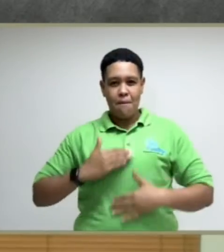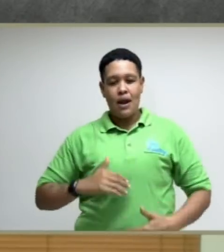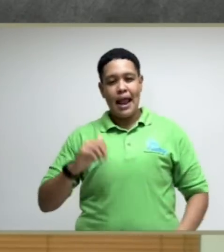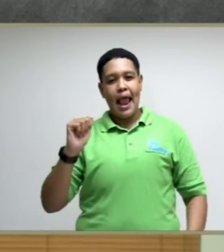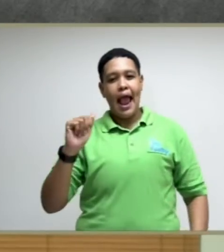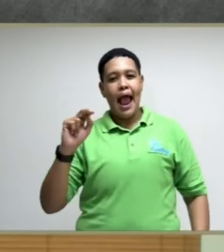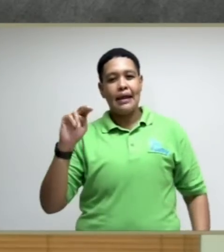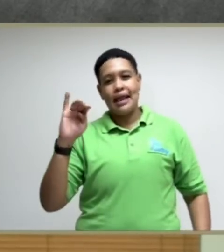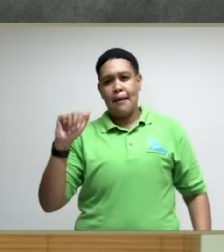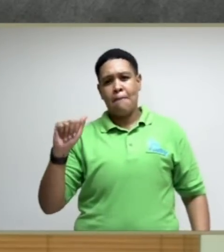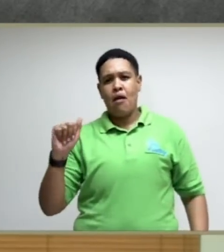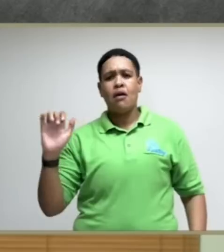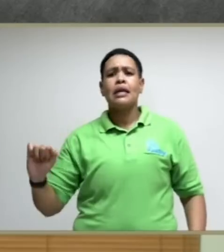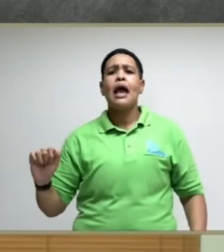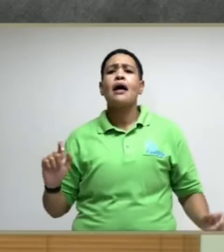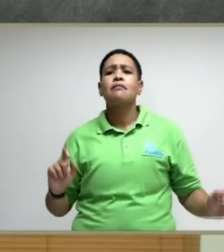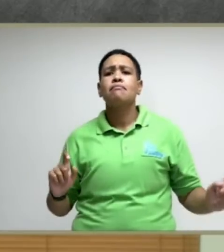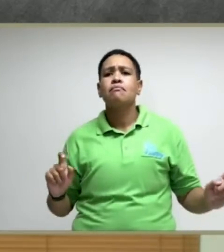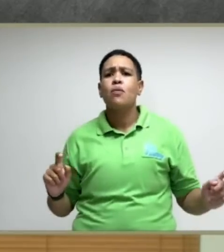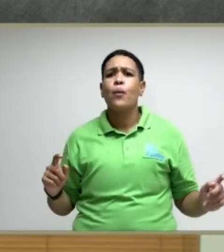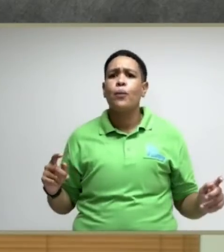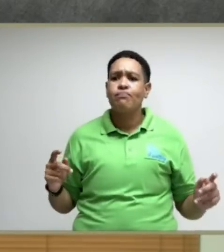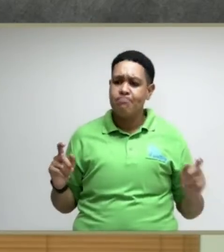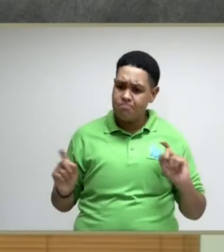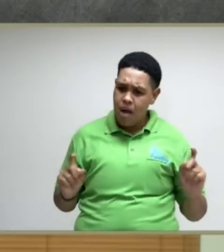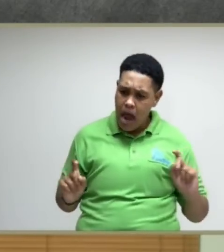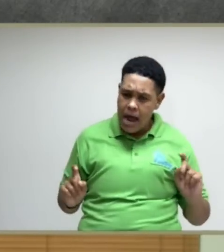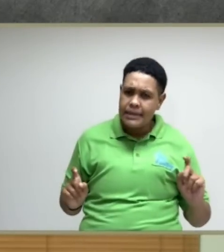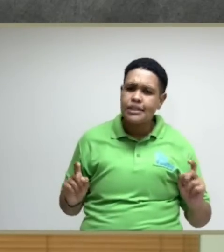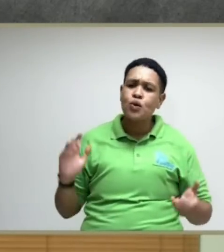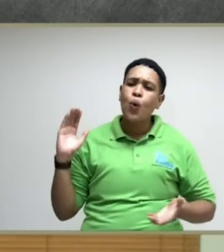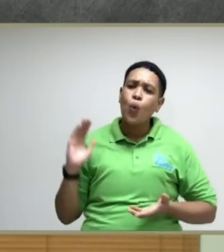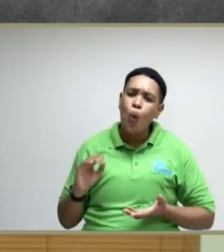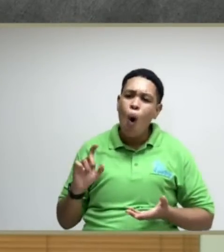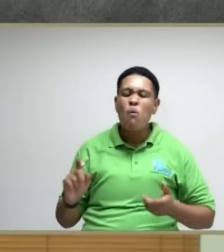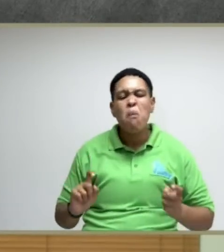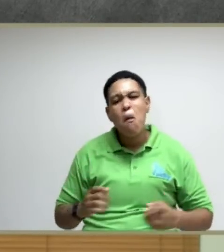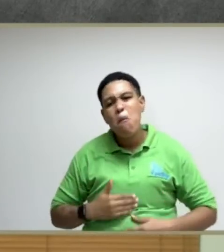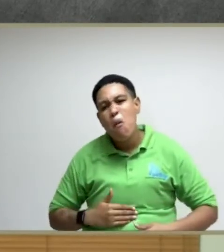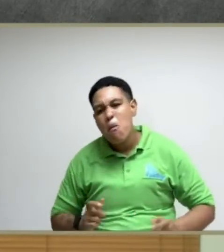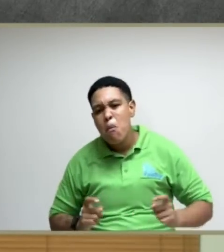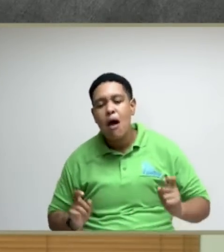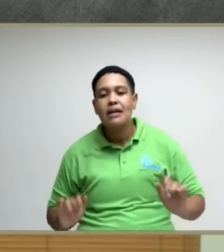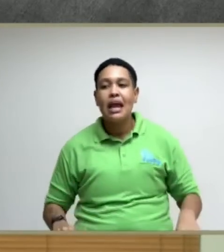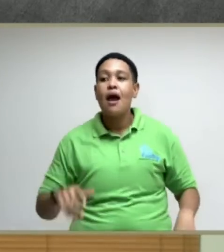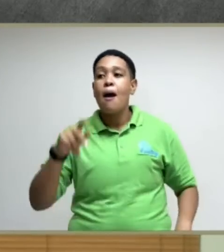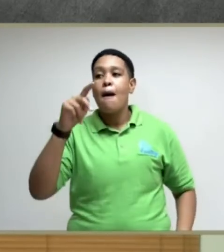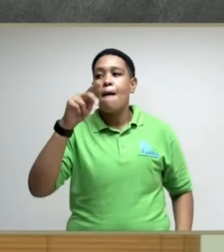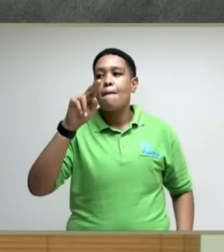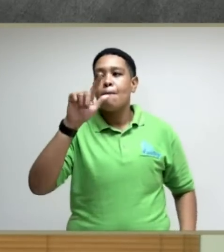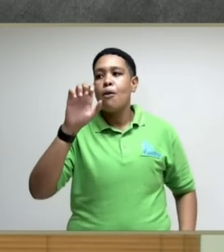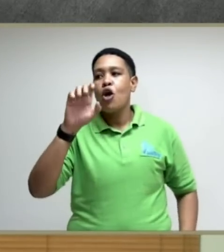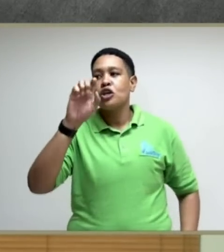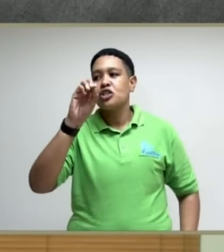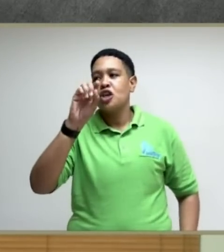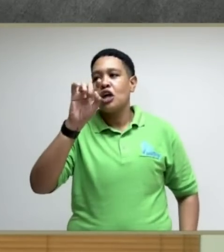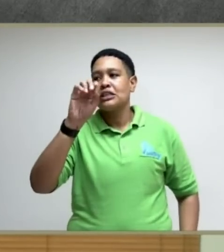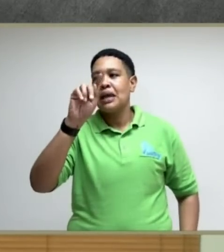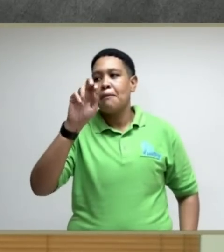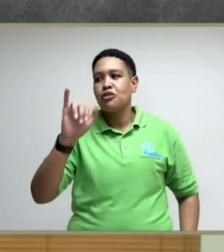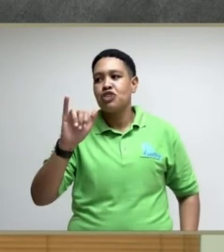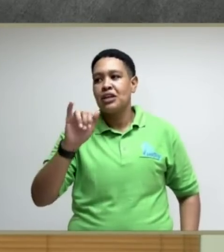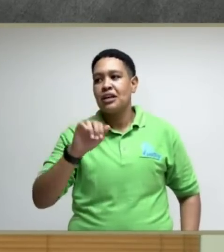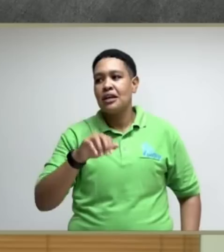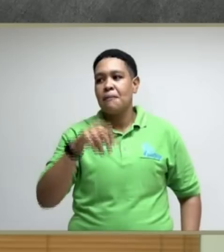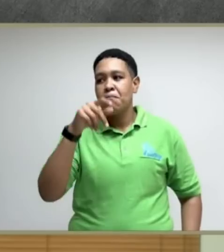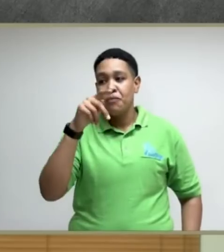levels worse than somebody else. Pulse oximetry, which is used in the pulse oximeter, the accuracy of